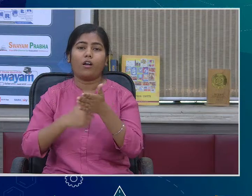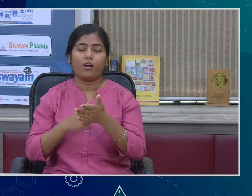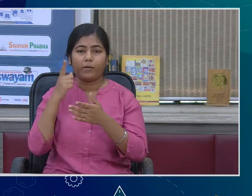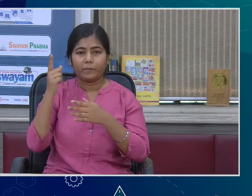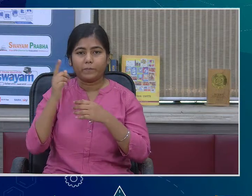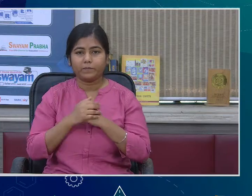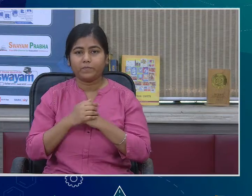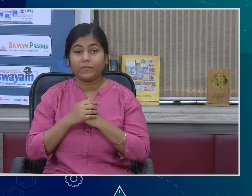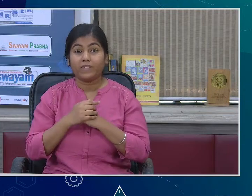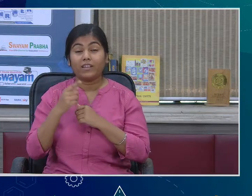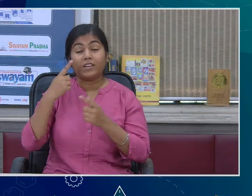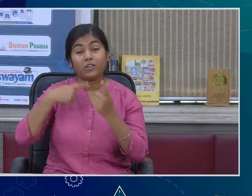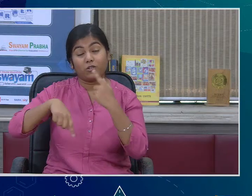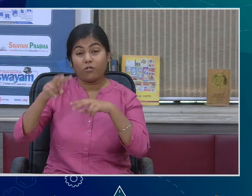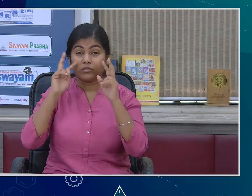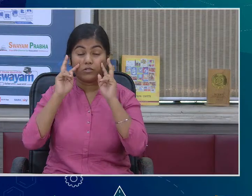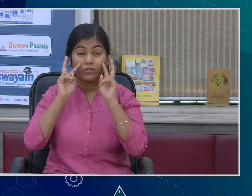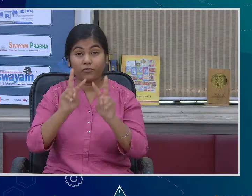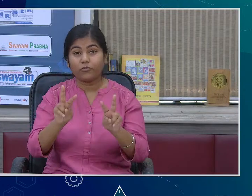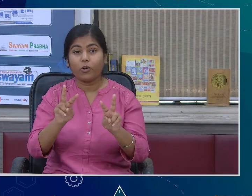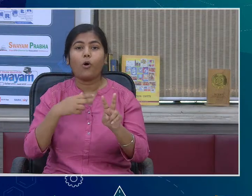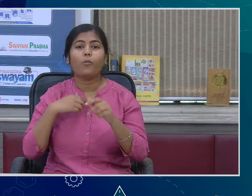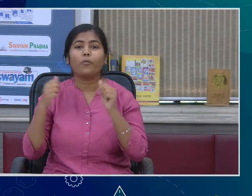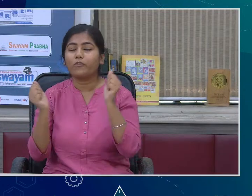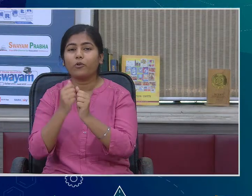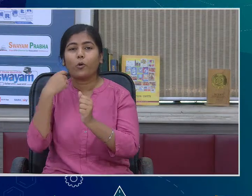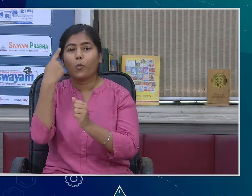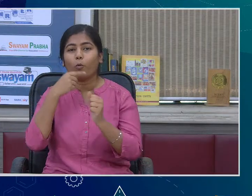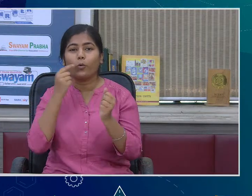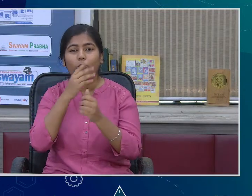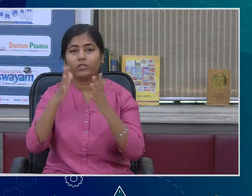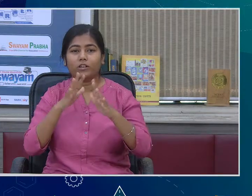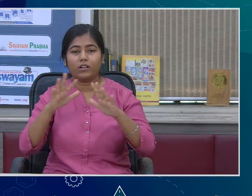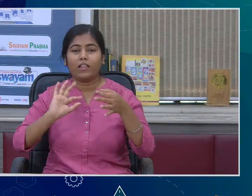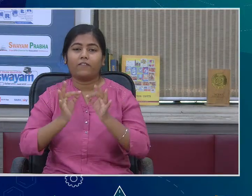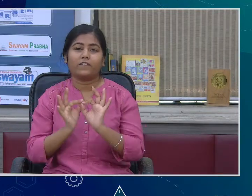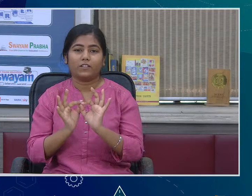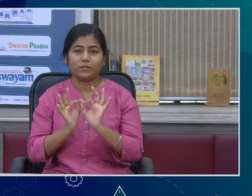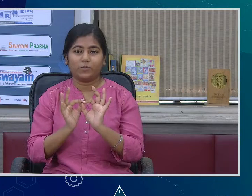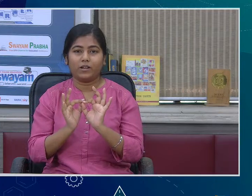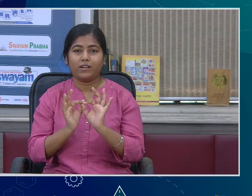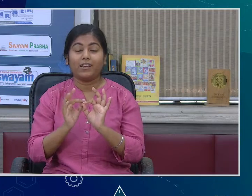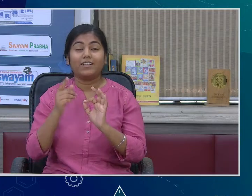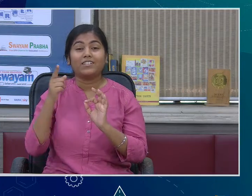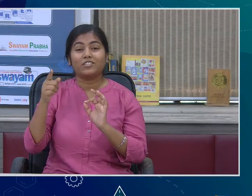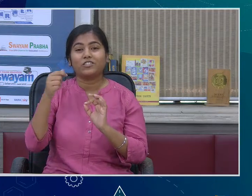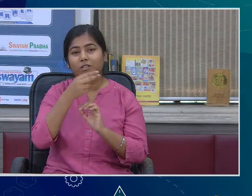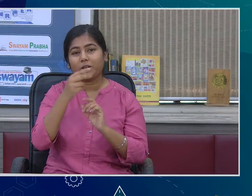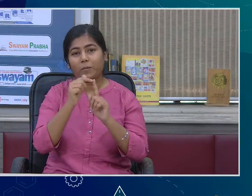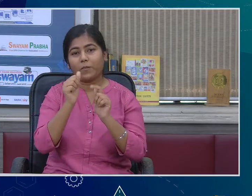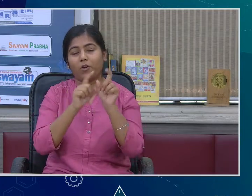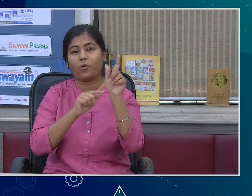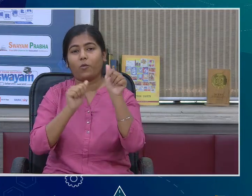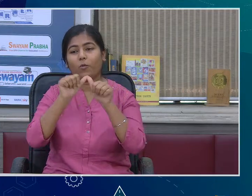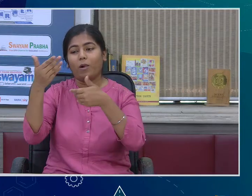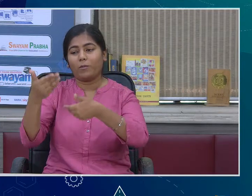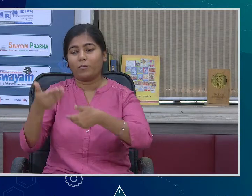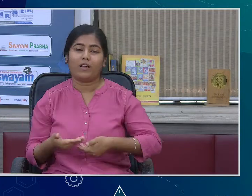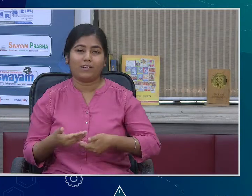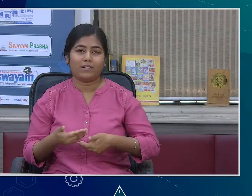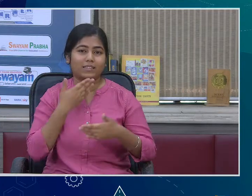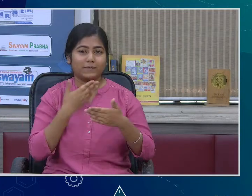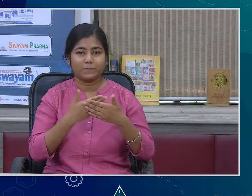And on your screens, you can see along with me, we have a sign language interpreter, and she is Miss Payal Saini. Welcome, Payal,